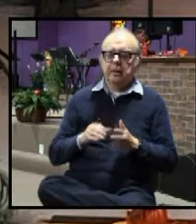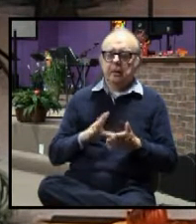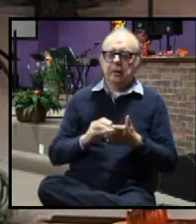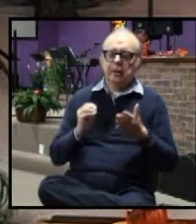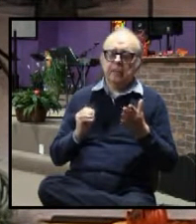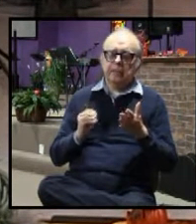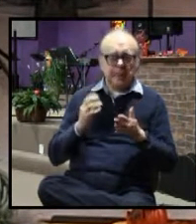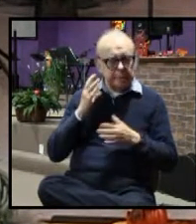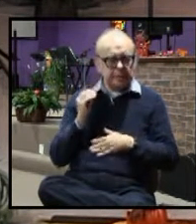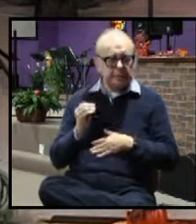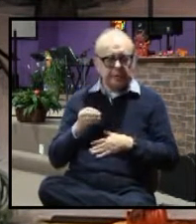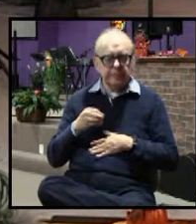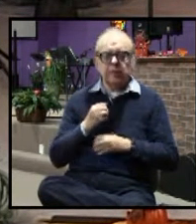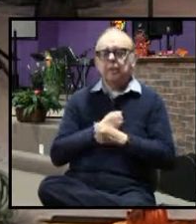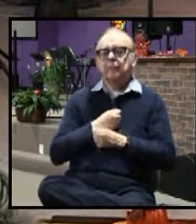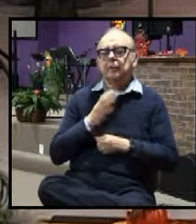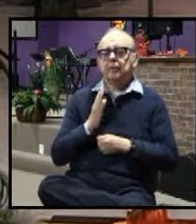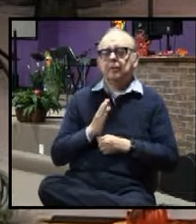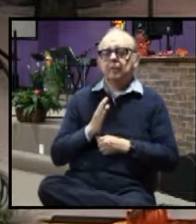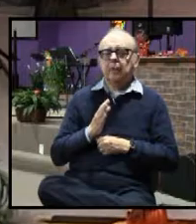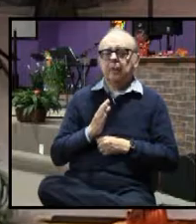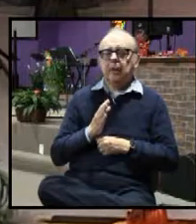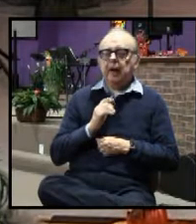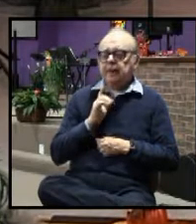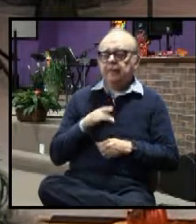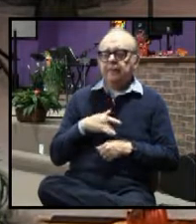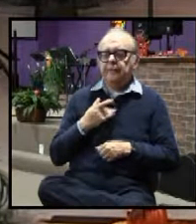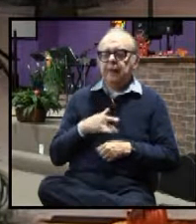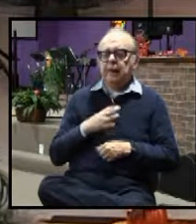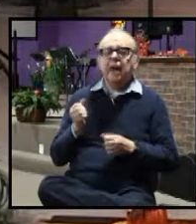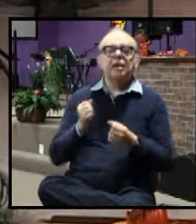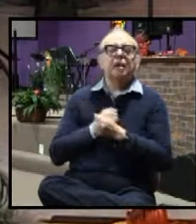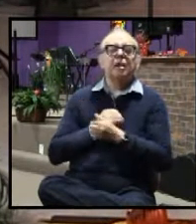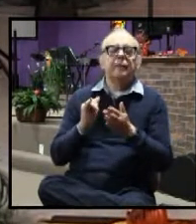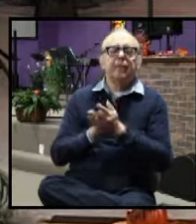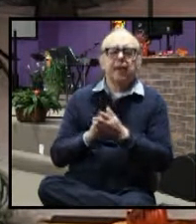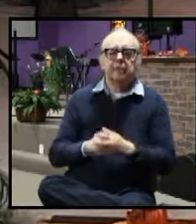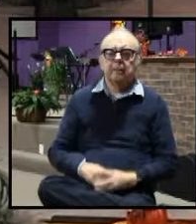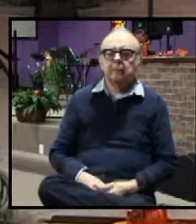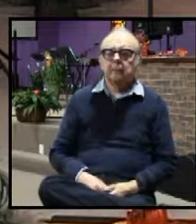to experience the love of God. I've got to feel it and love it.